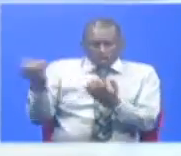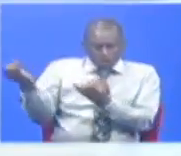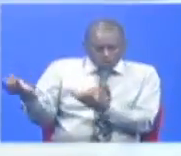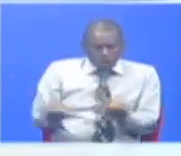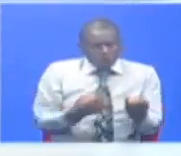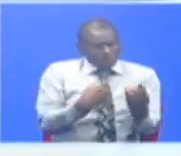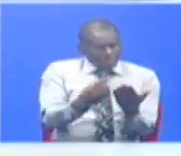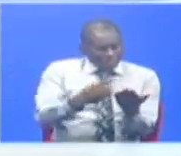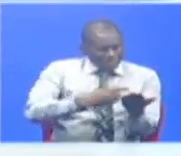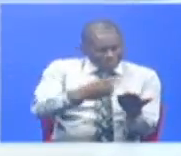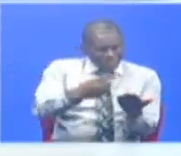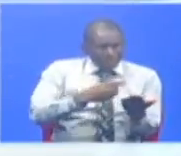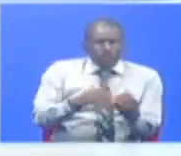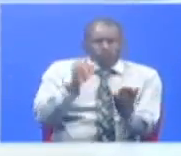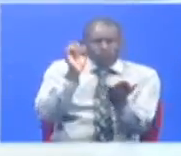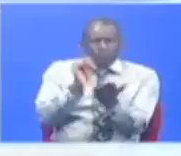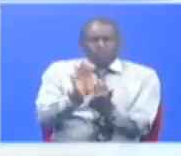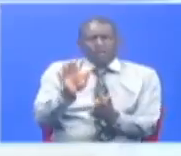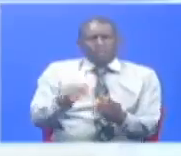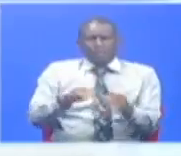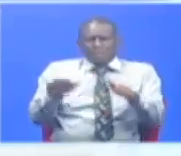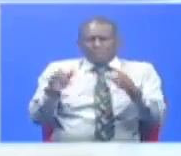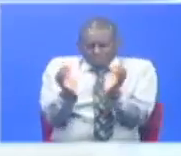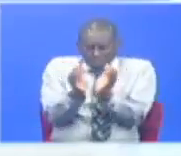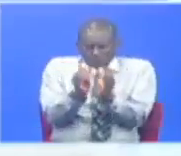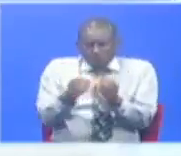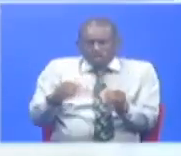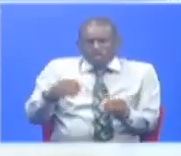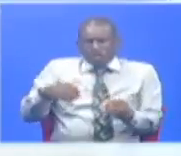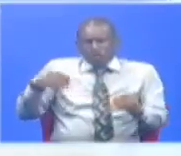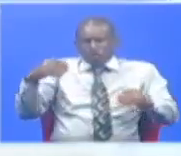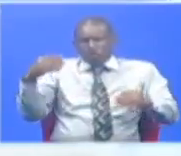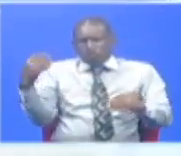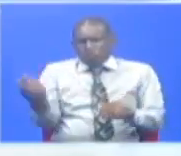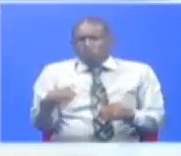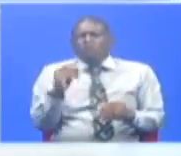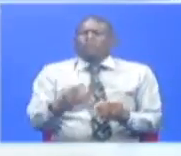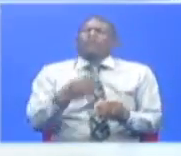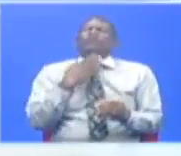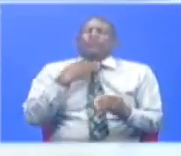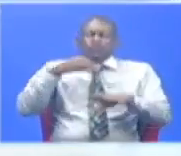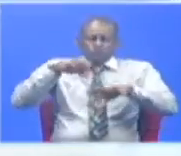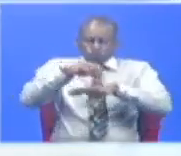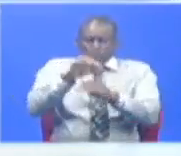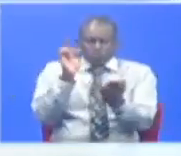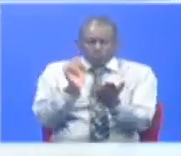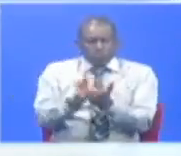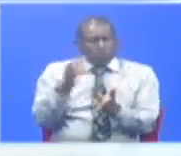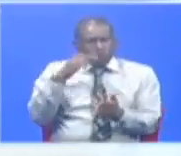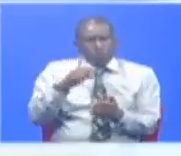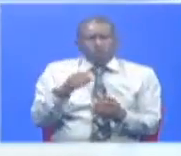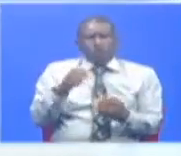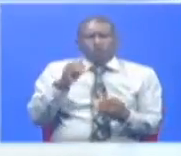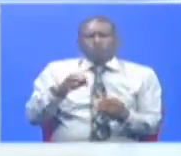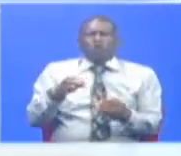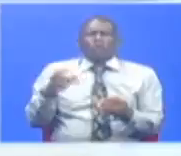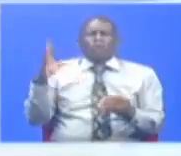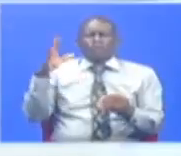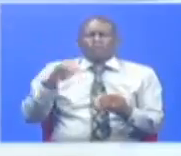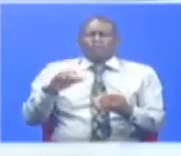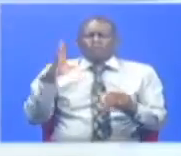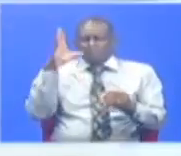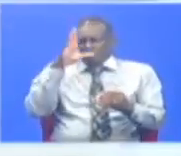impeach him. Minority Whip Peter Emwatok wants Sonko impeached over allegations of gross violation of the constitution